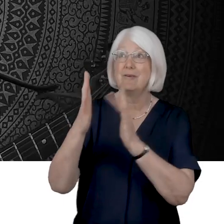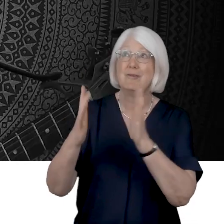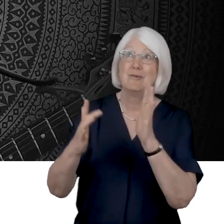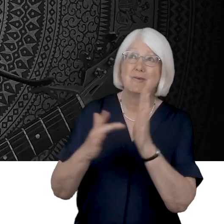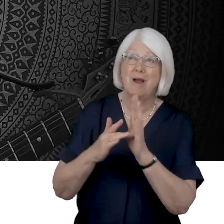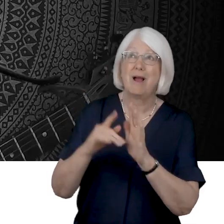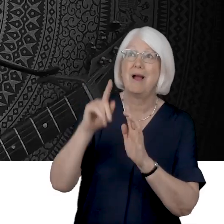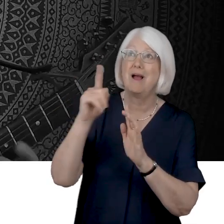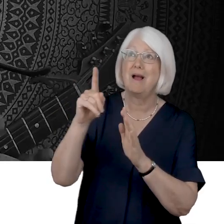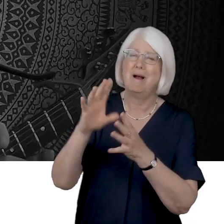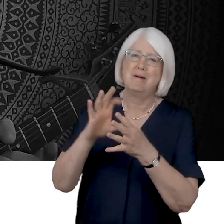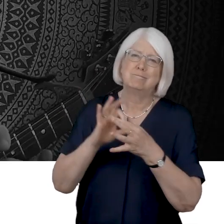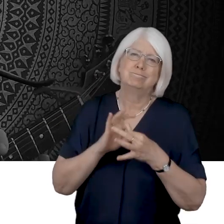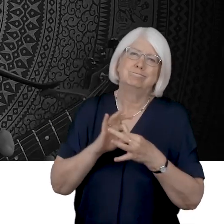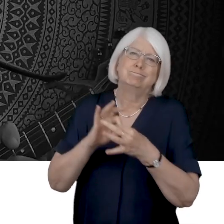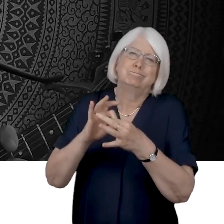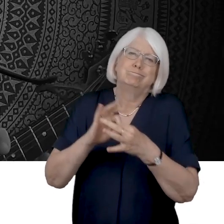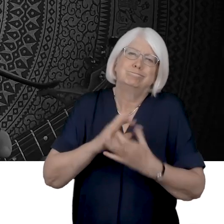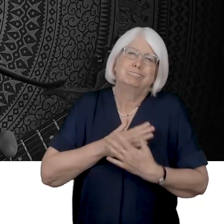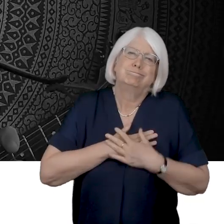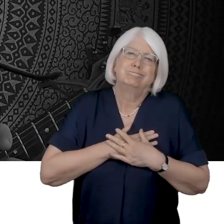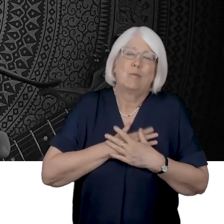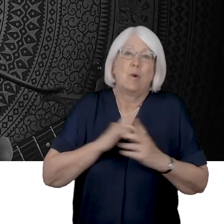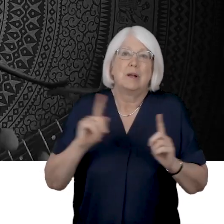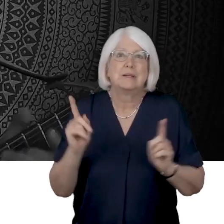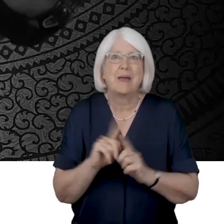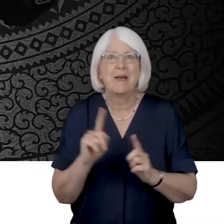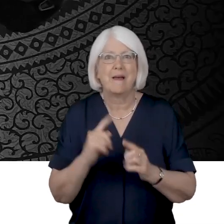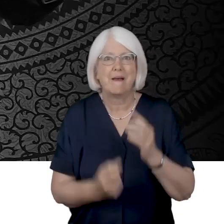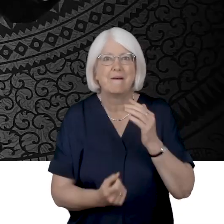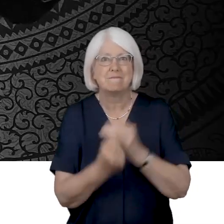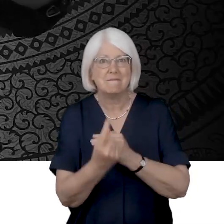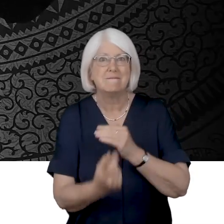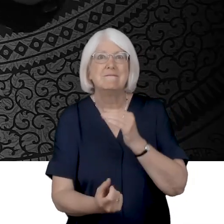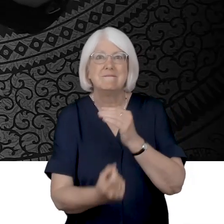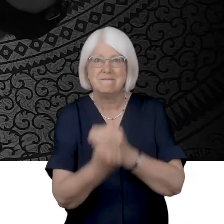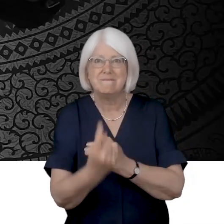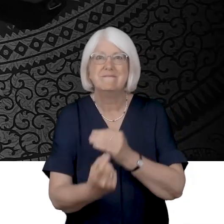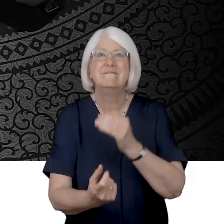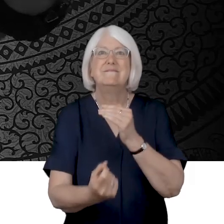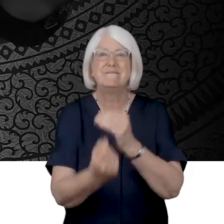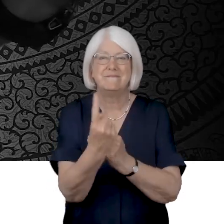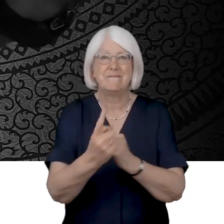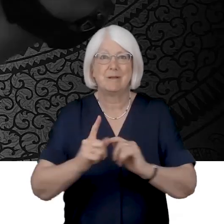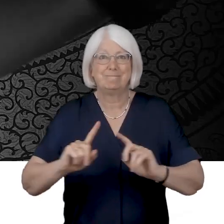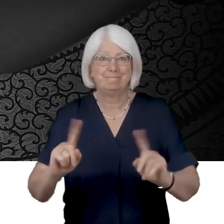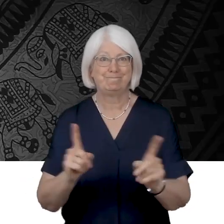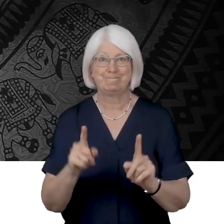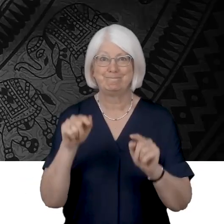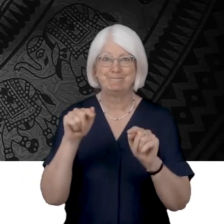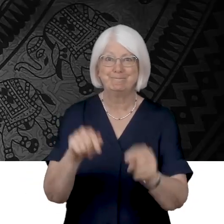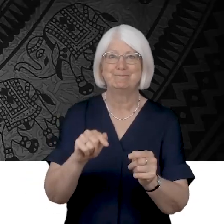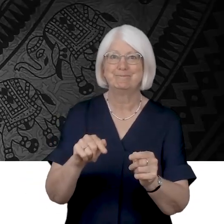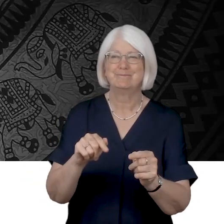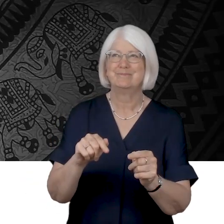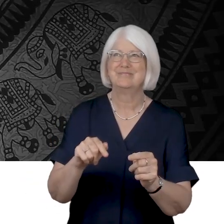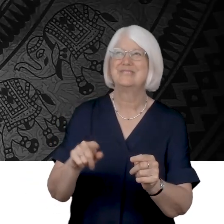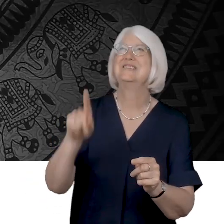Christ of my own heart, whatever